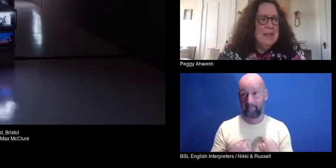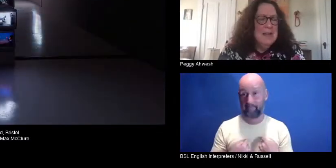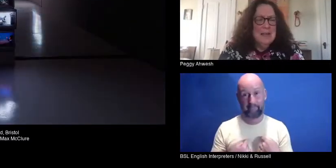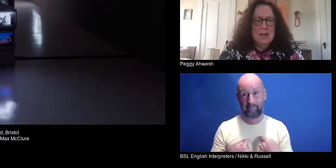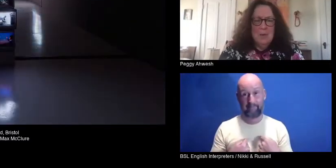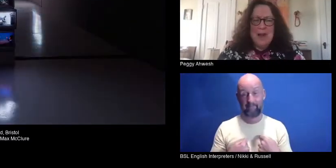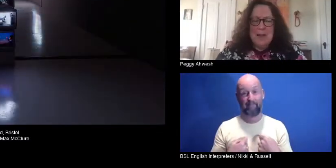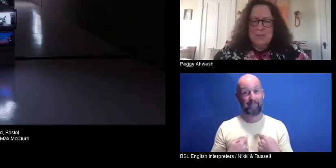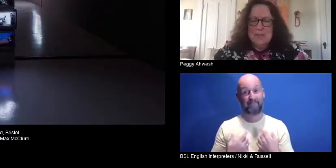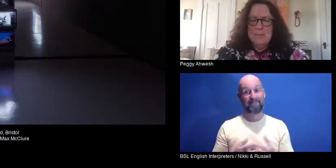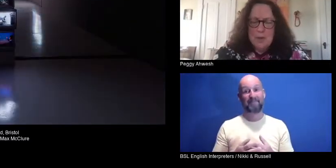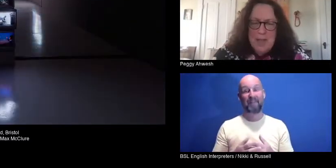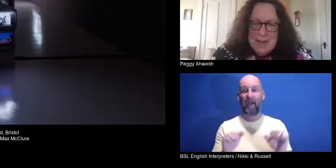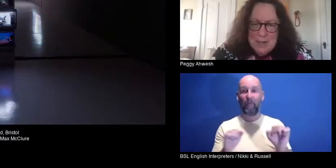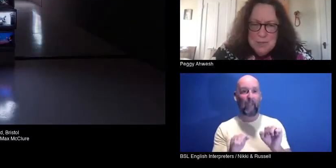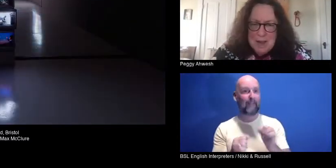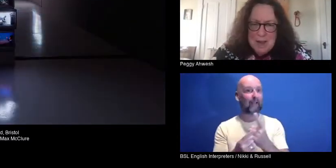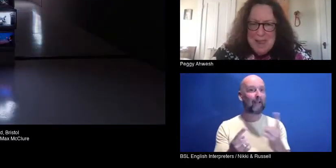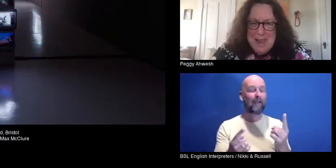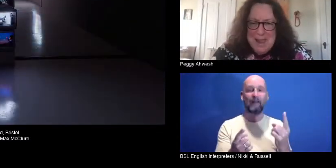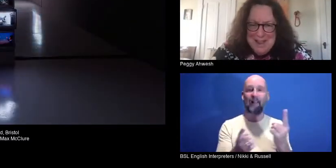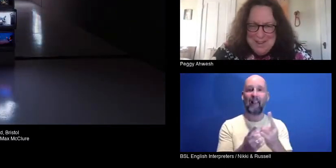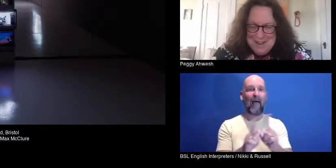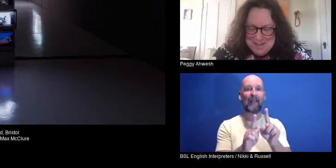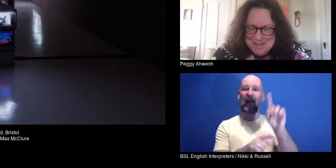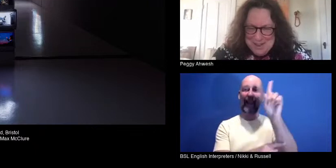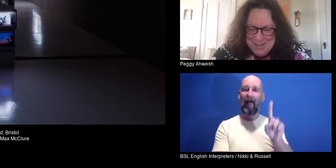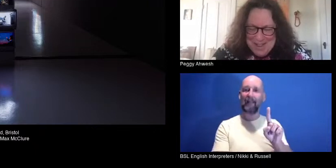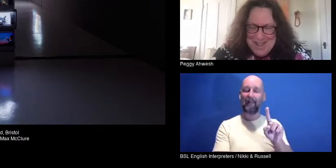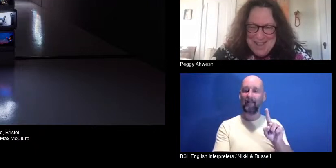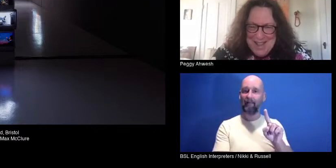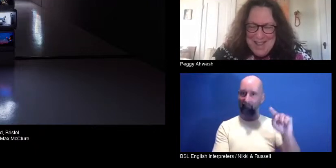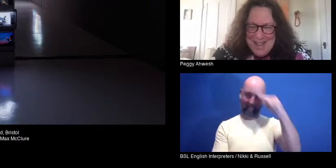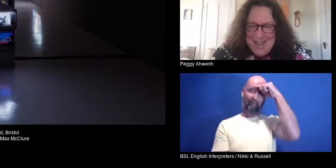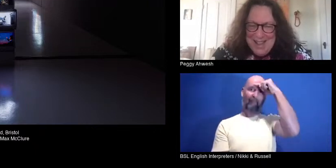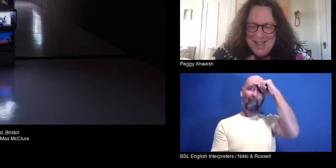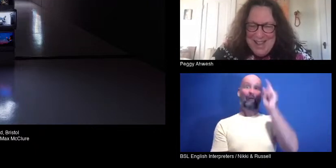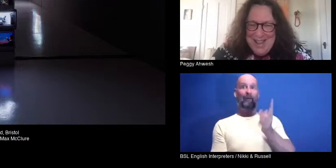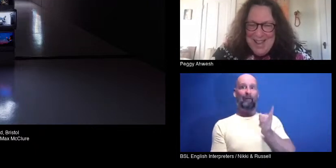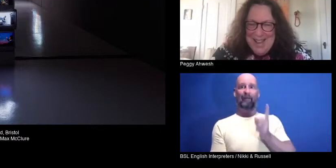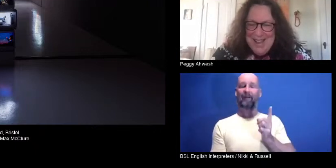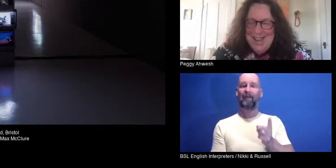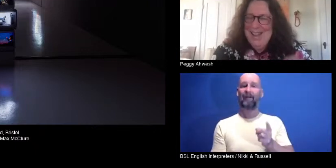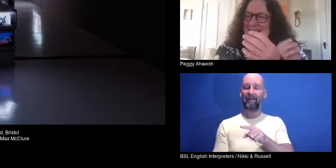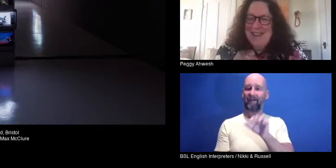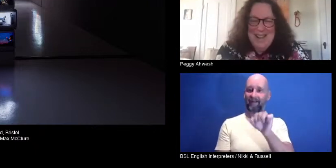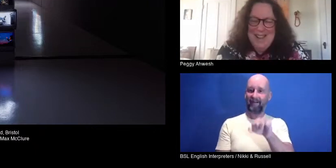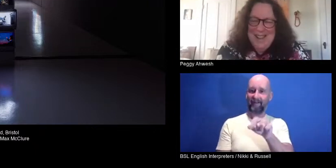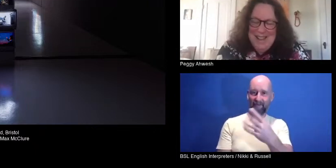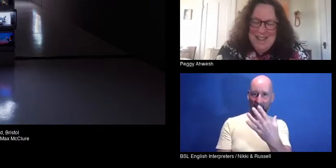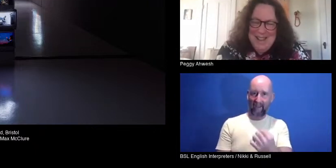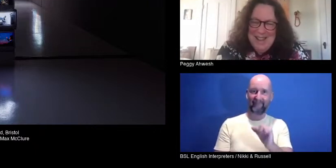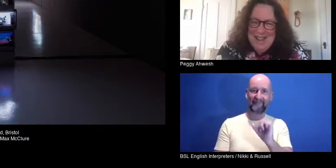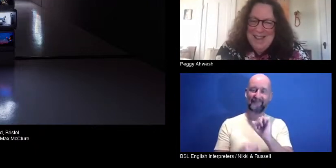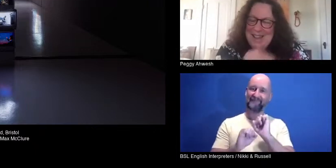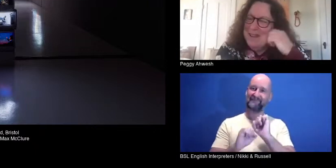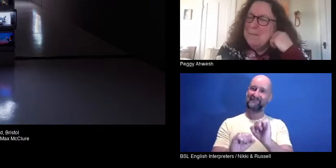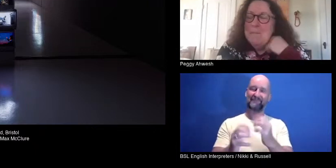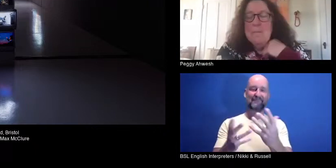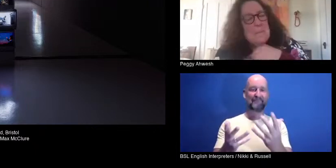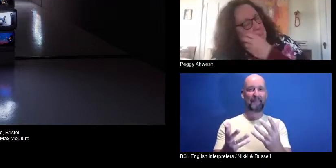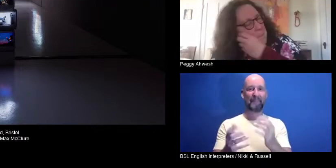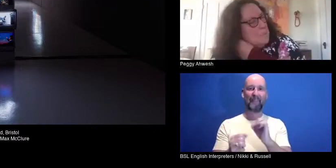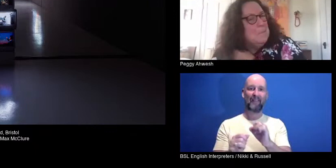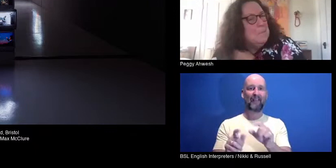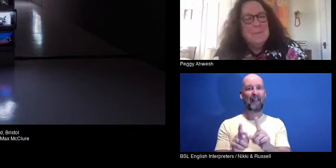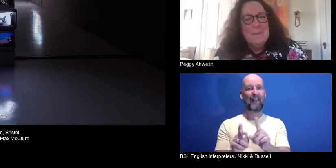sense, waiting for lightning to strike me. So yeah, I mean, it does have this element almost of like the kind